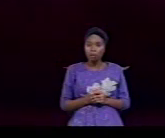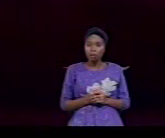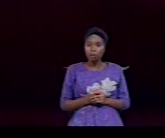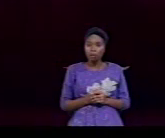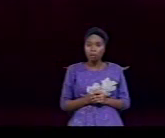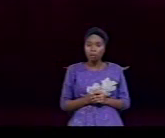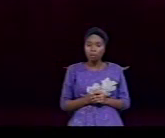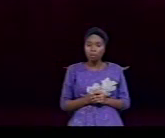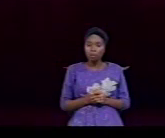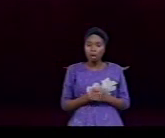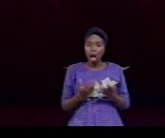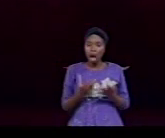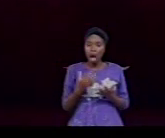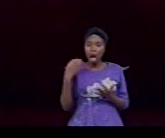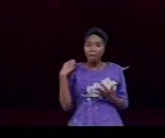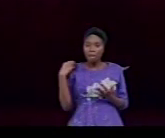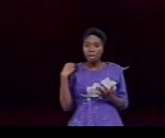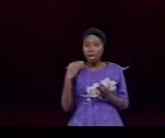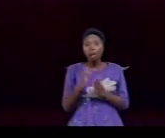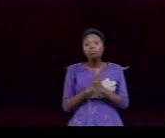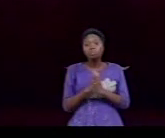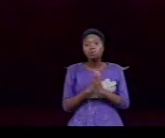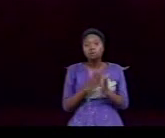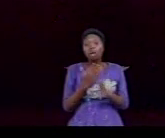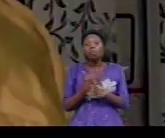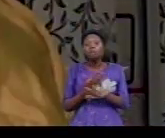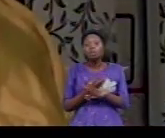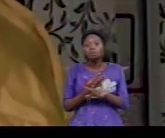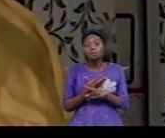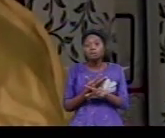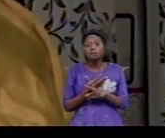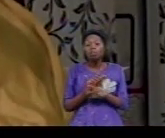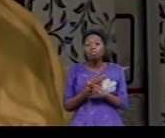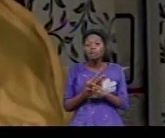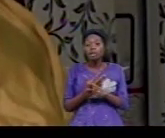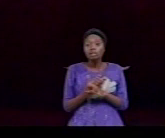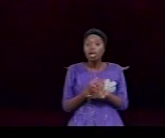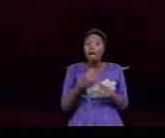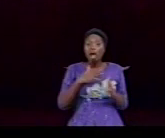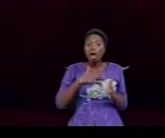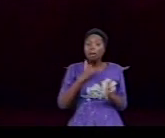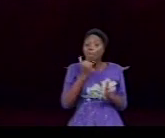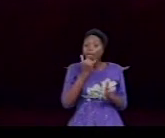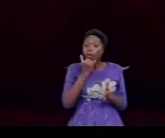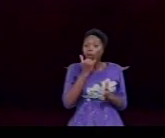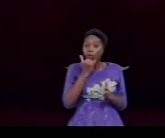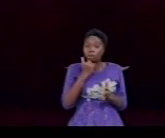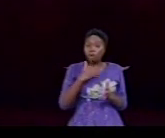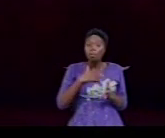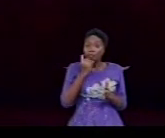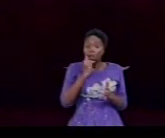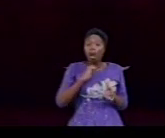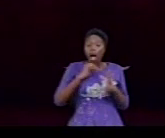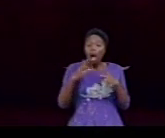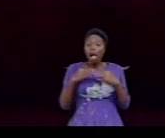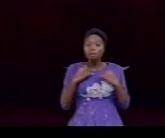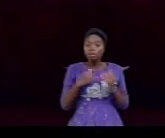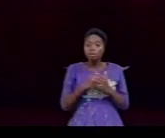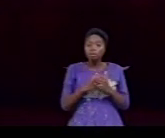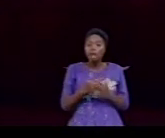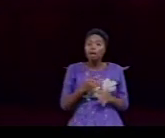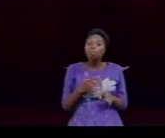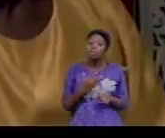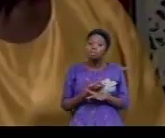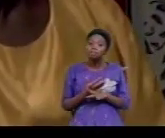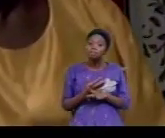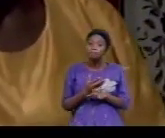Master. Please. I'm at fault. I admit it. Please. Please,